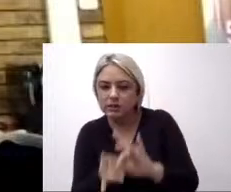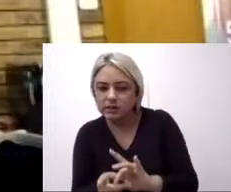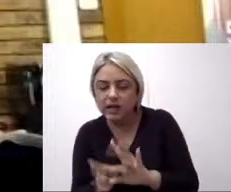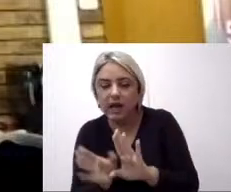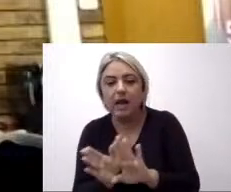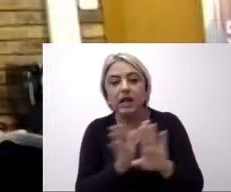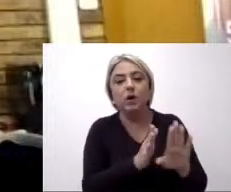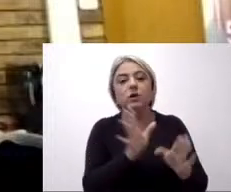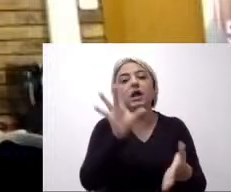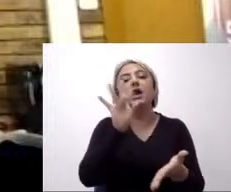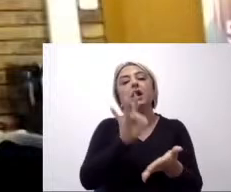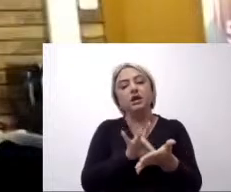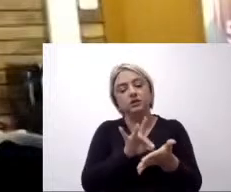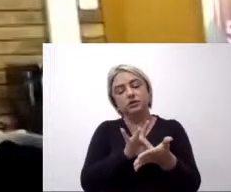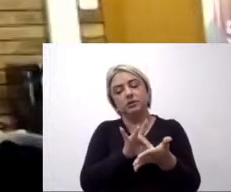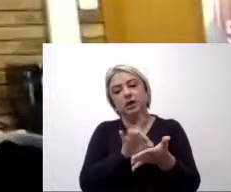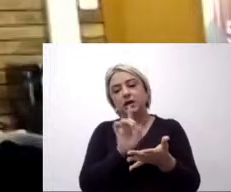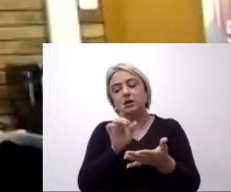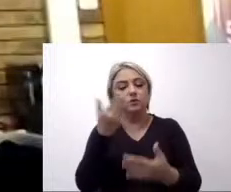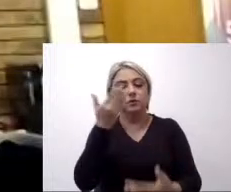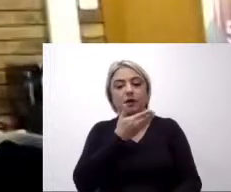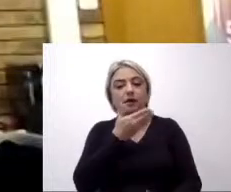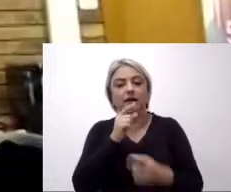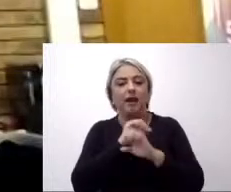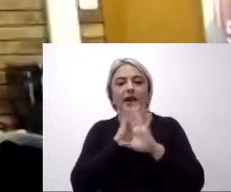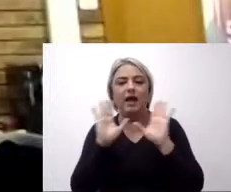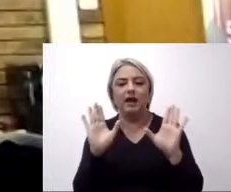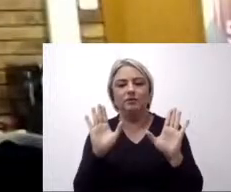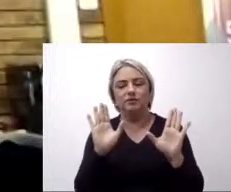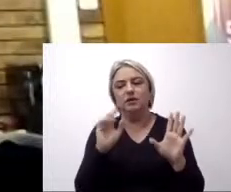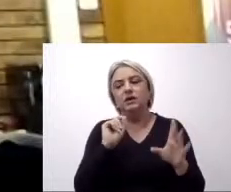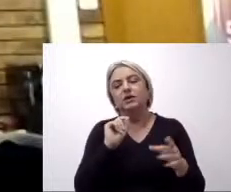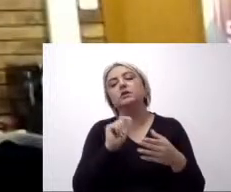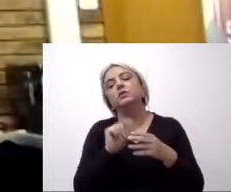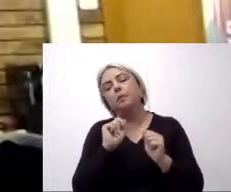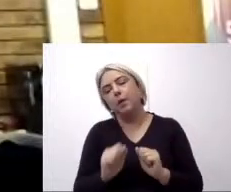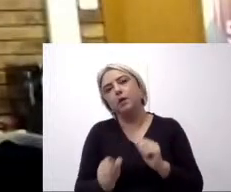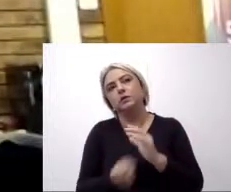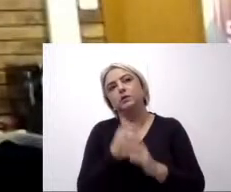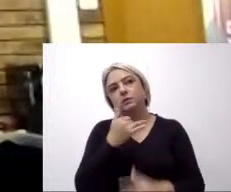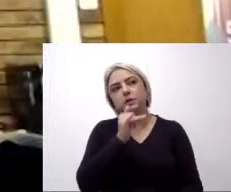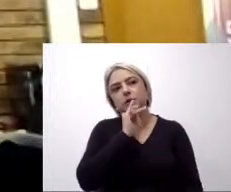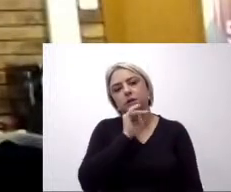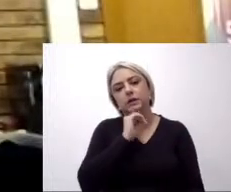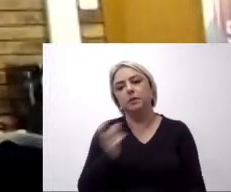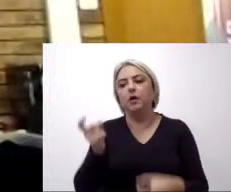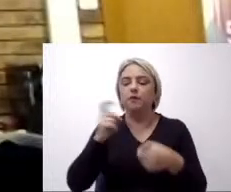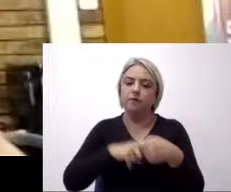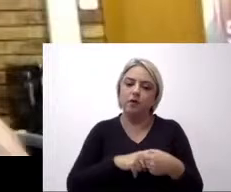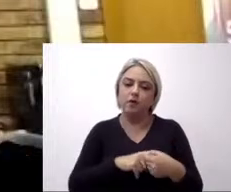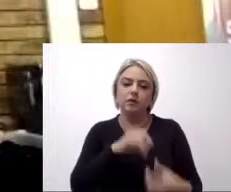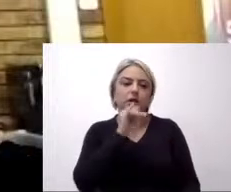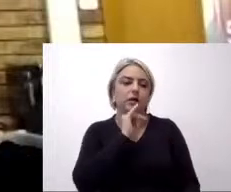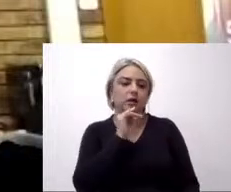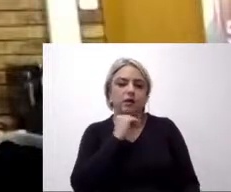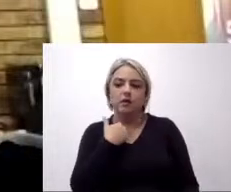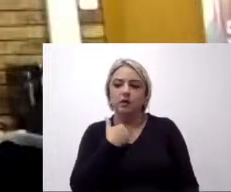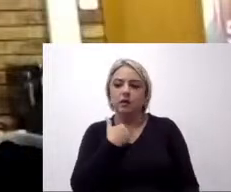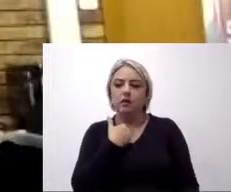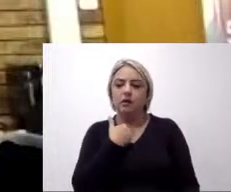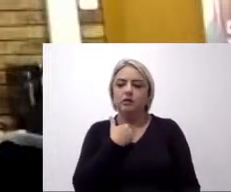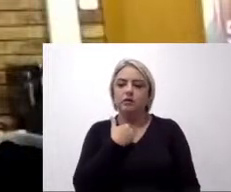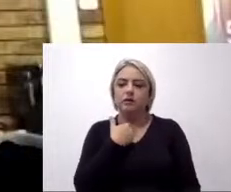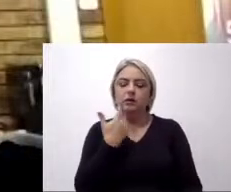but sometimes it can arrive. So for example, I come back to Michel Foucault's case, the